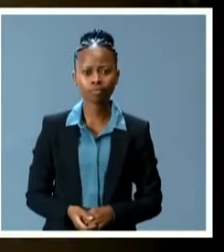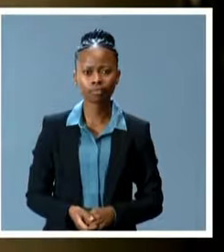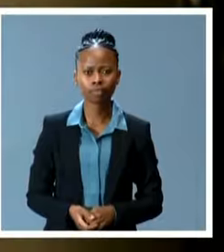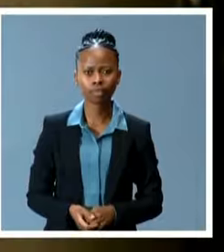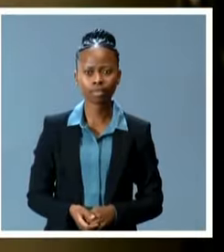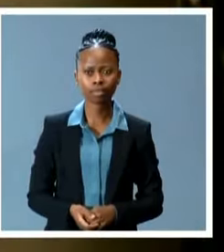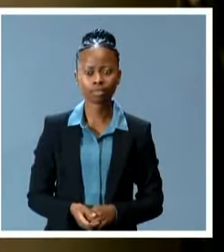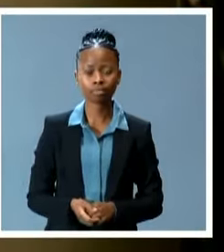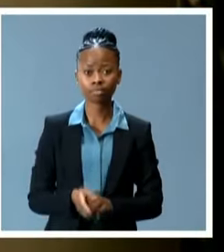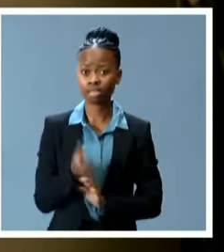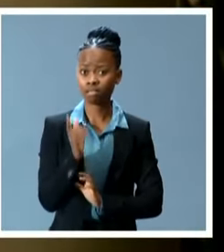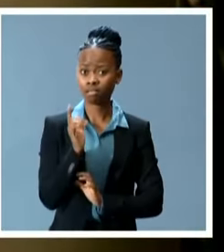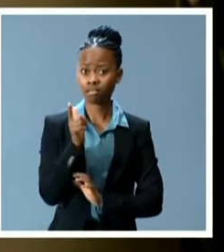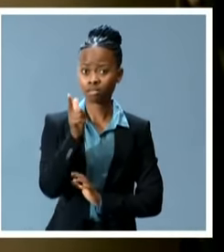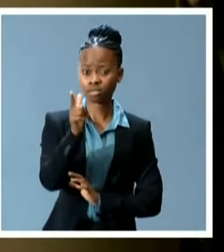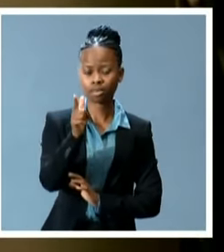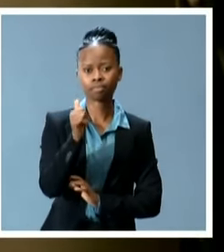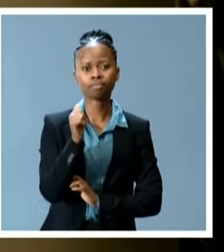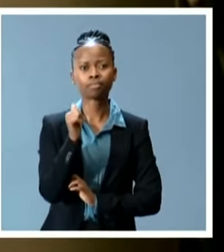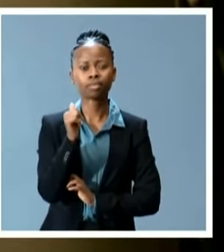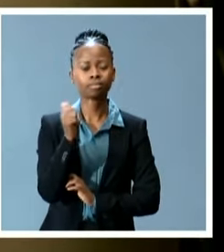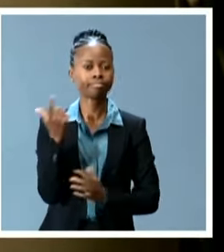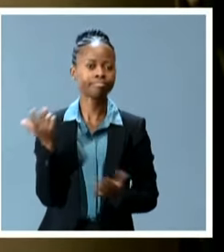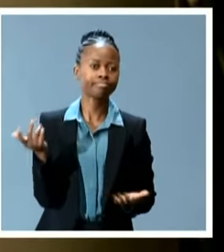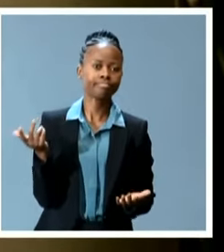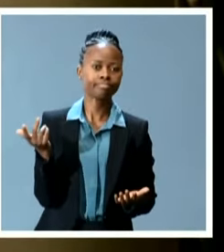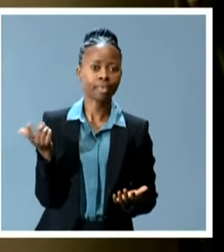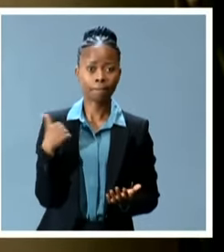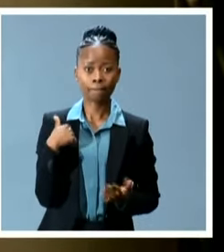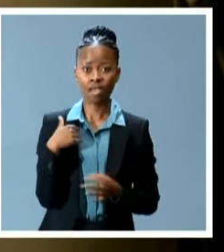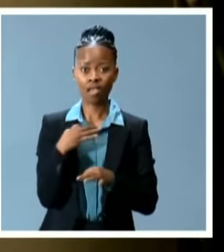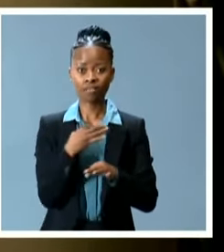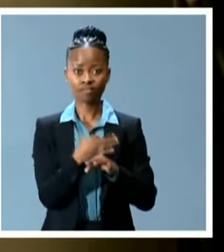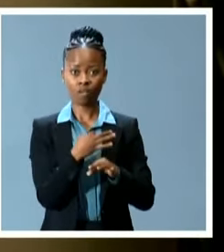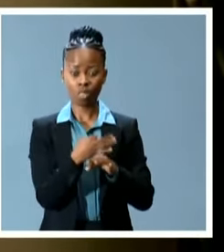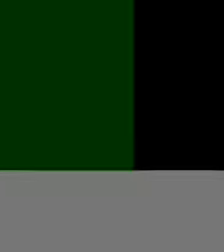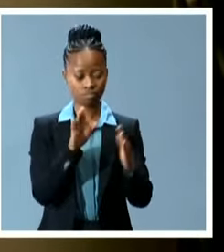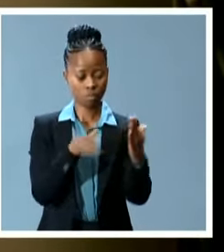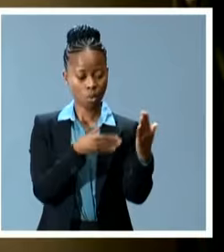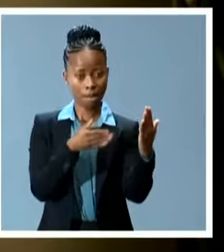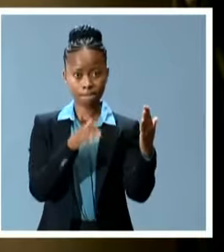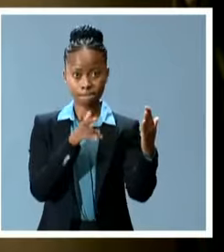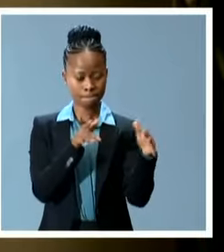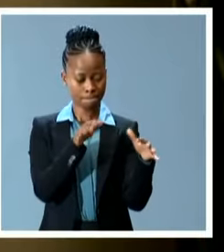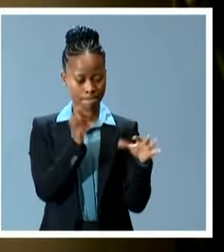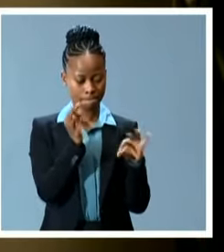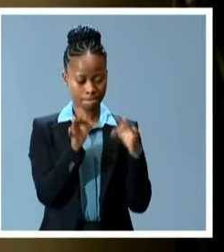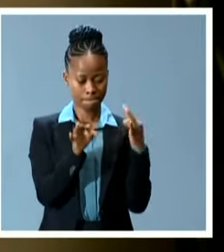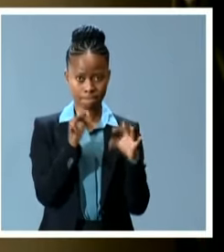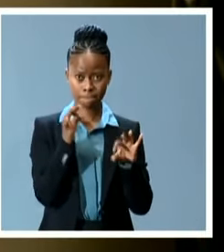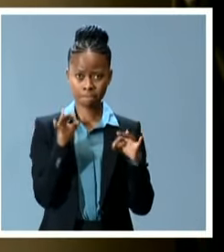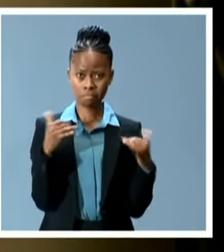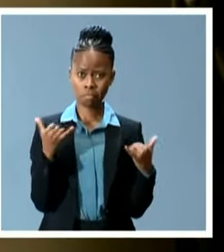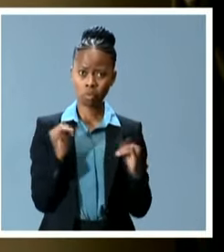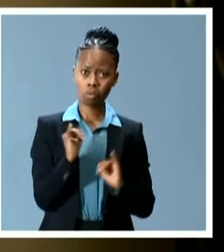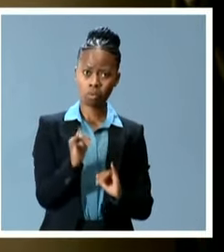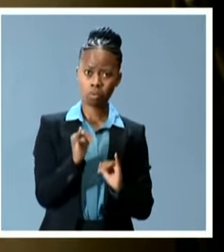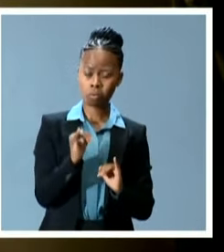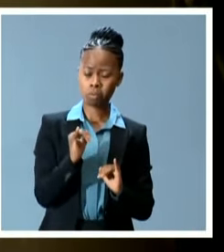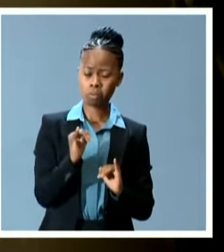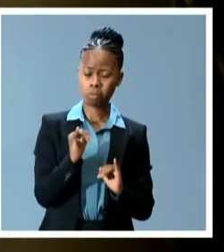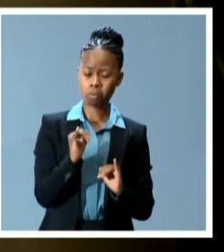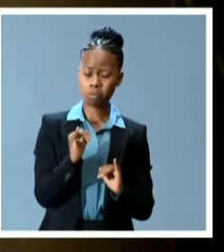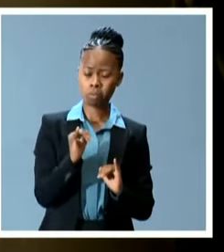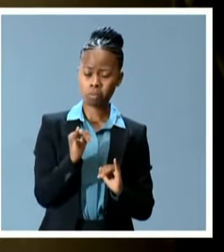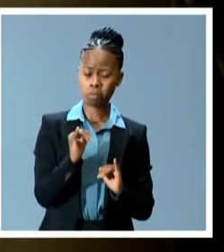A letter that he wrote to me that I obviously didn't get, where he was analyzing my poetry and so on. It was very touching, it was quite